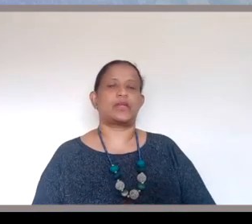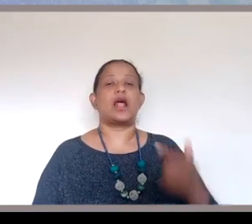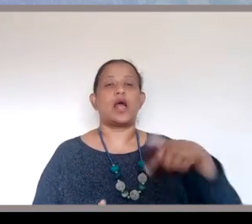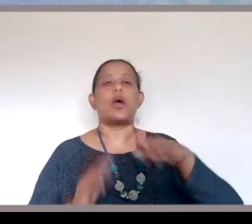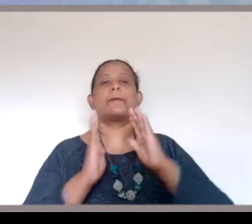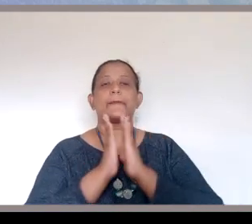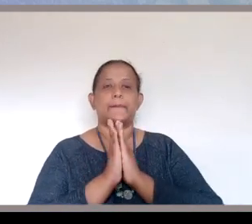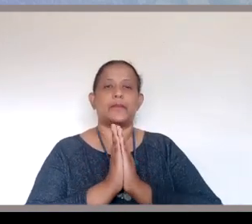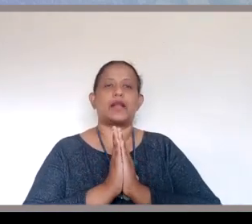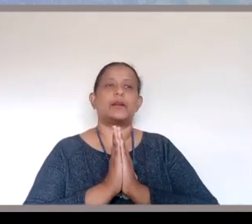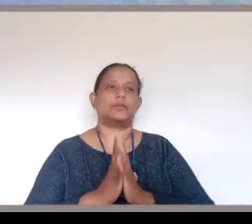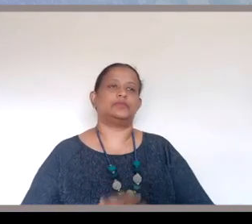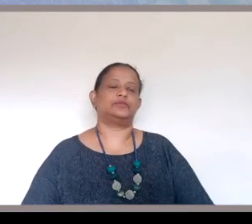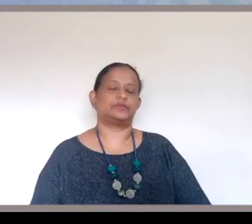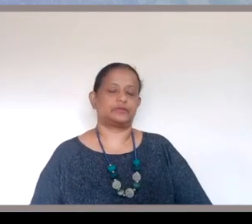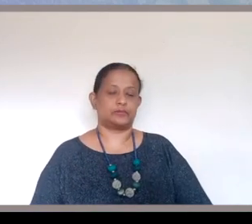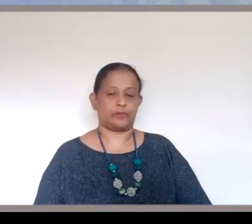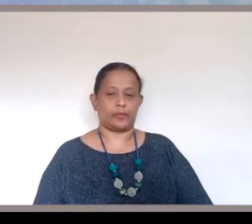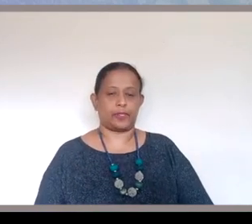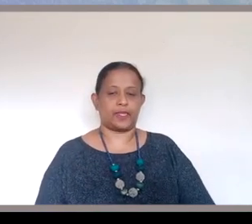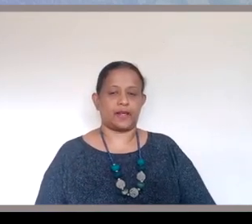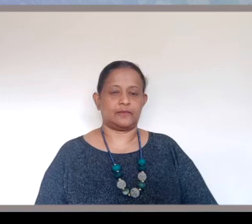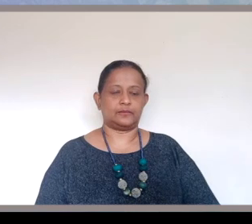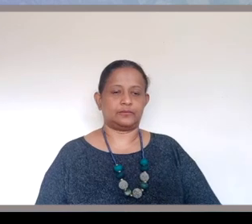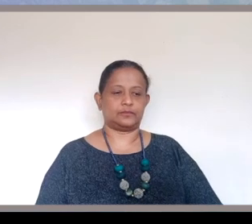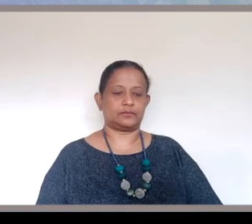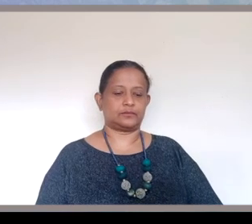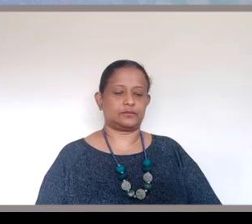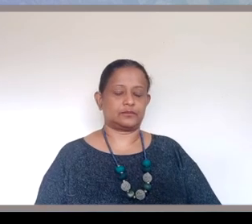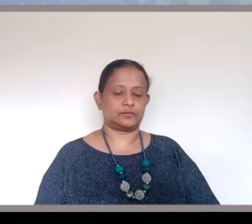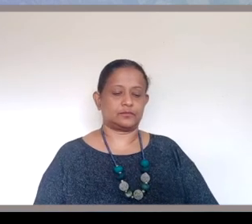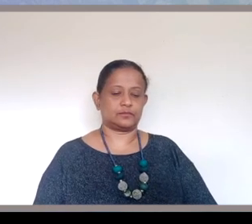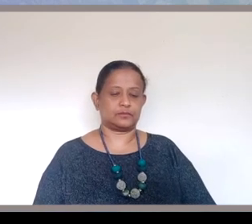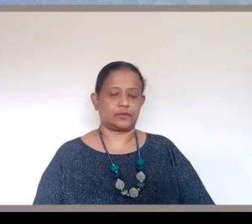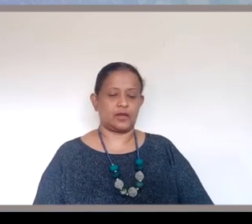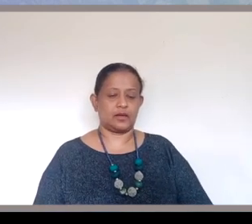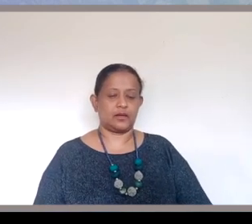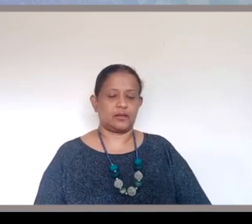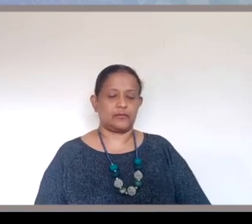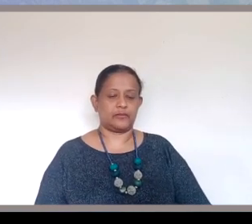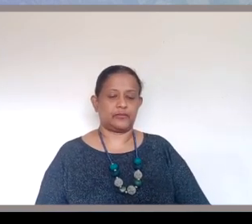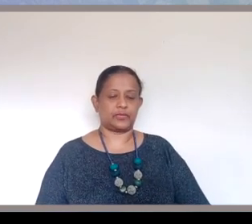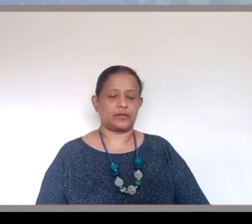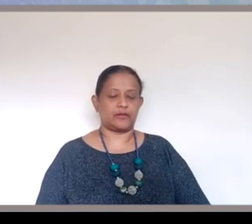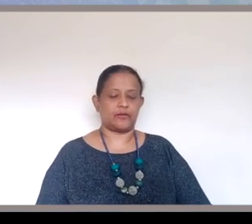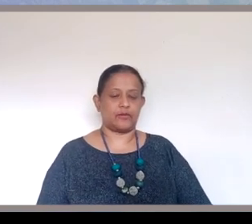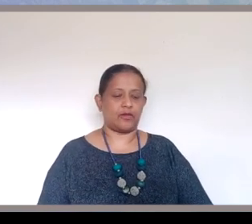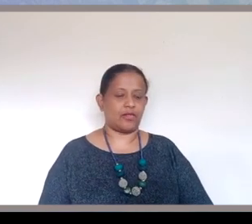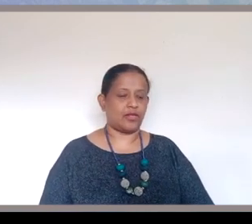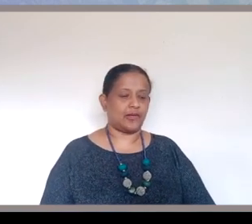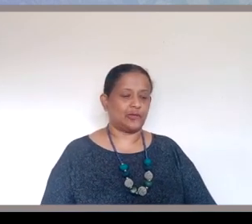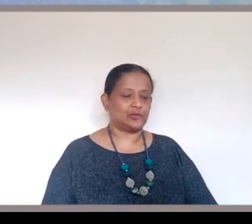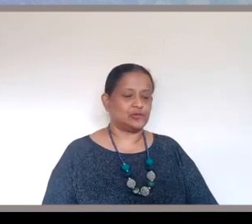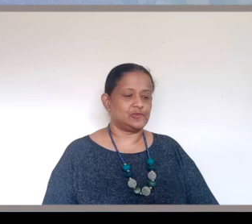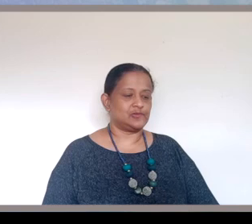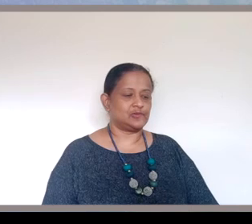look around. I know many have dealt with temptation, are dealing with it, and will face it soon. But you know, look at the Word